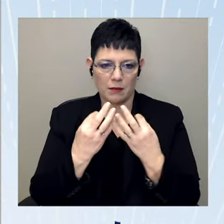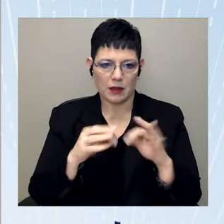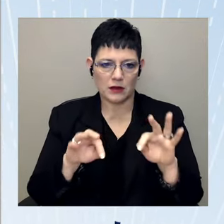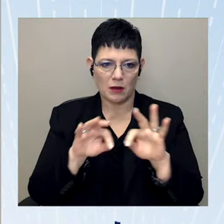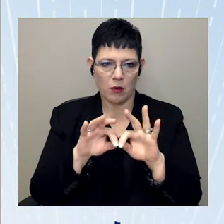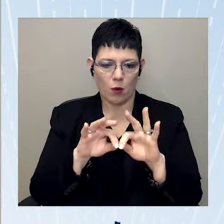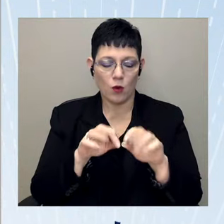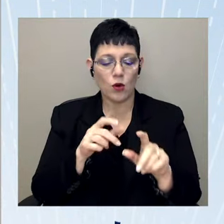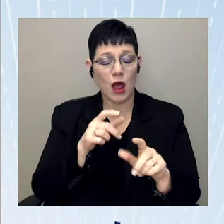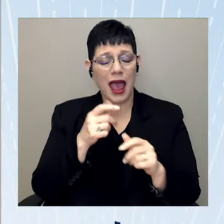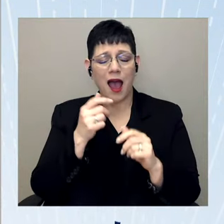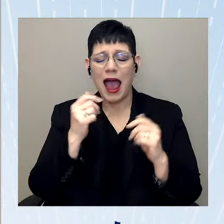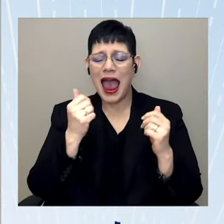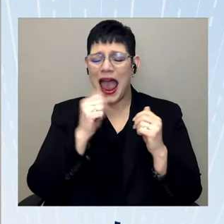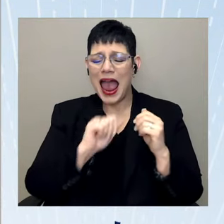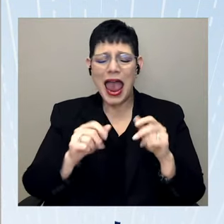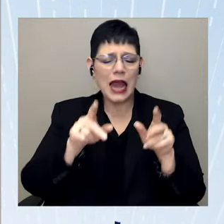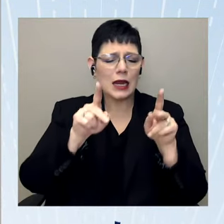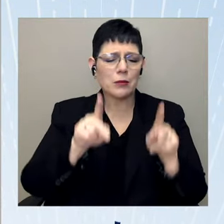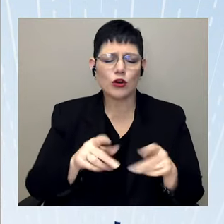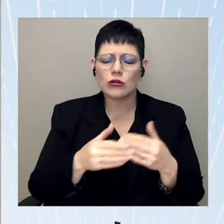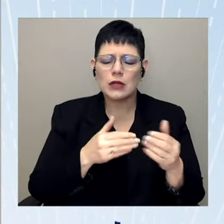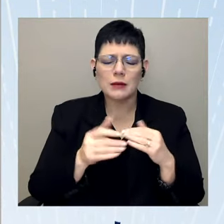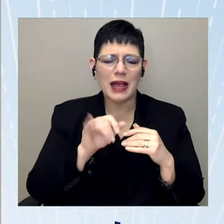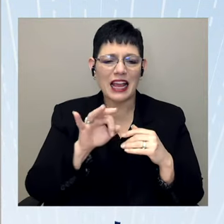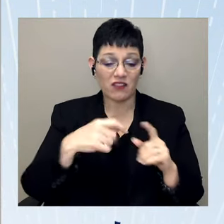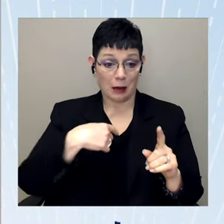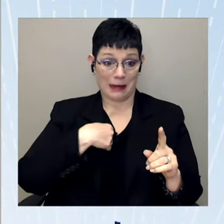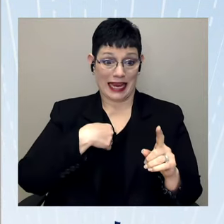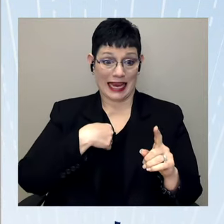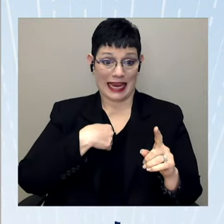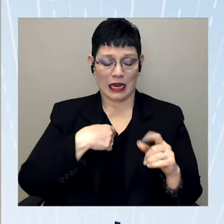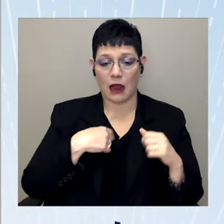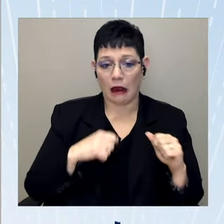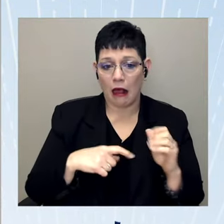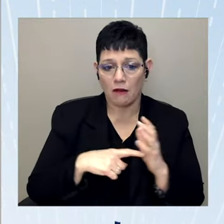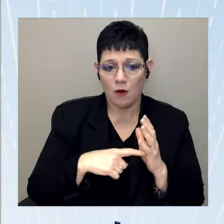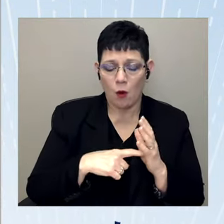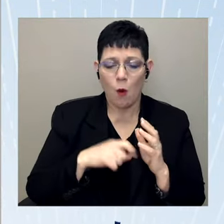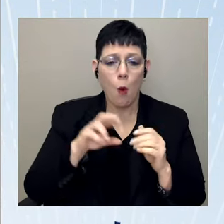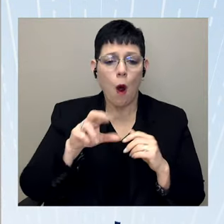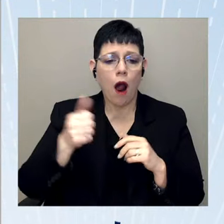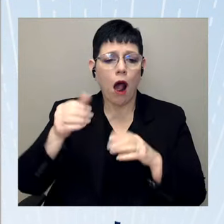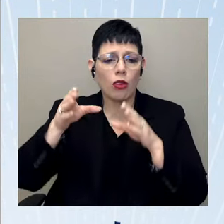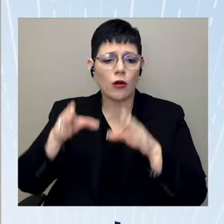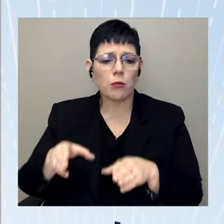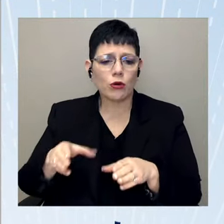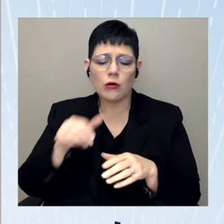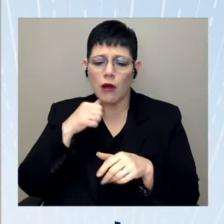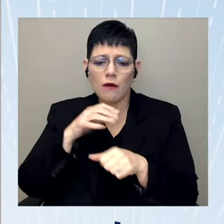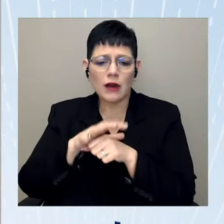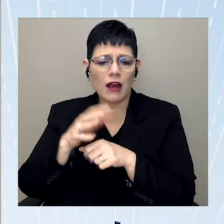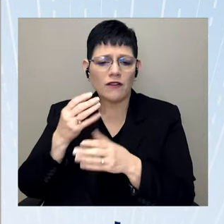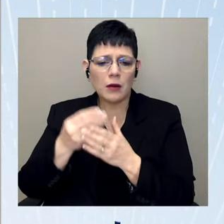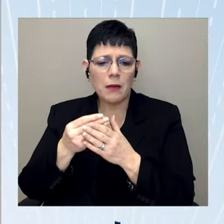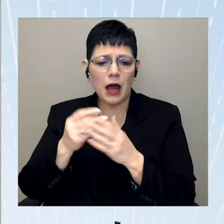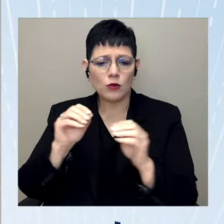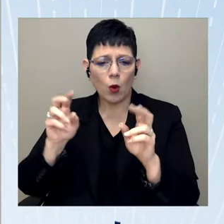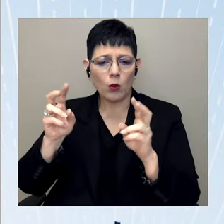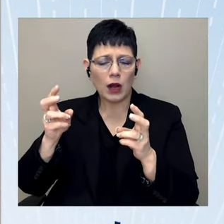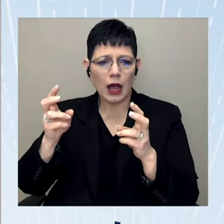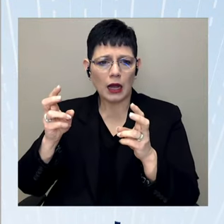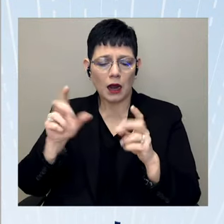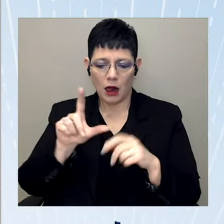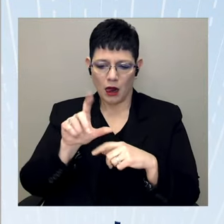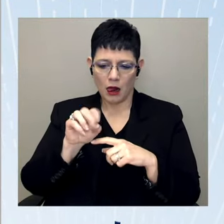that, whether you're Attorney General and can afford to do that, or someone who doesn't got the title but has the love, should be